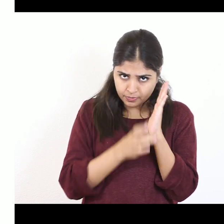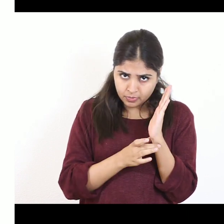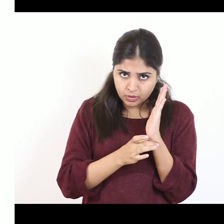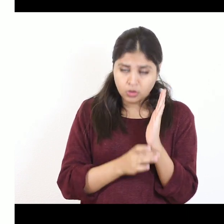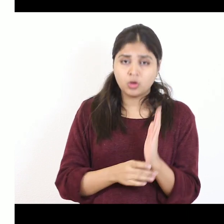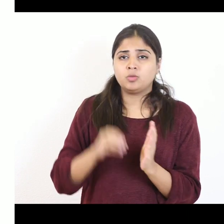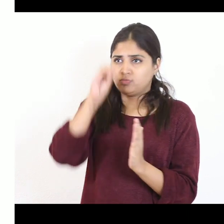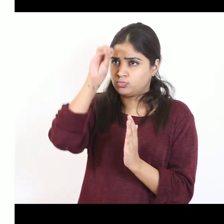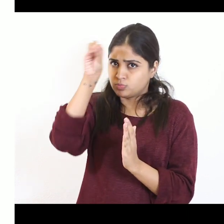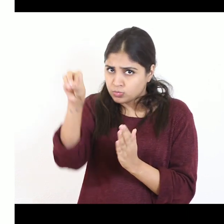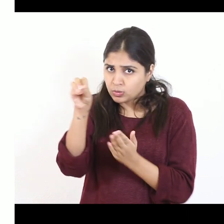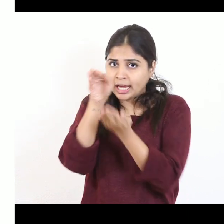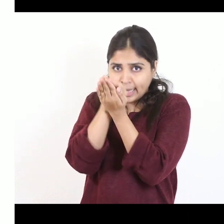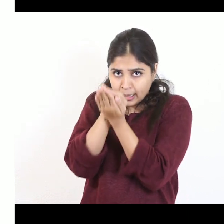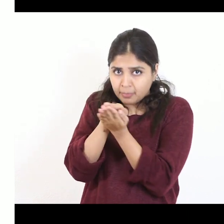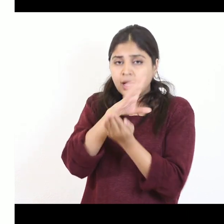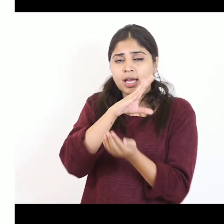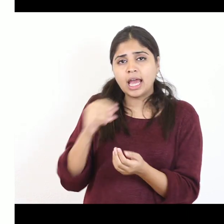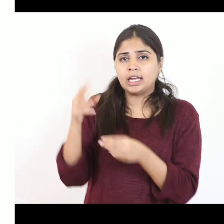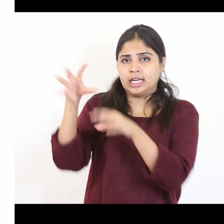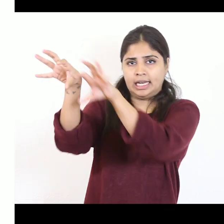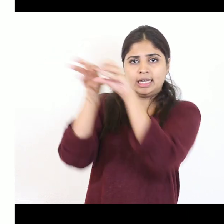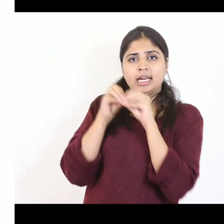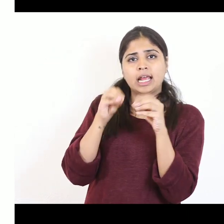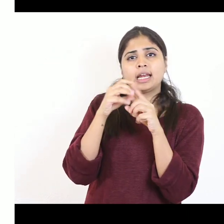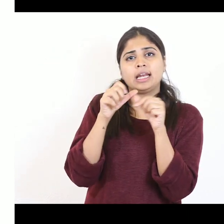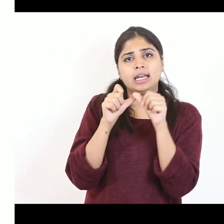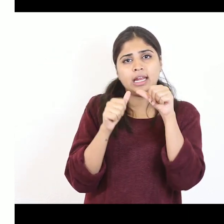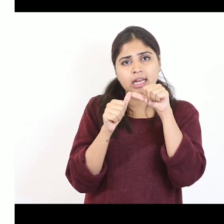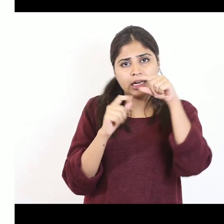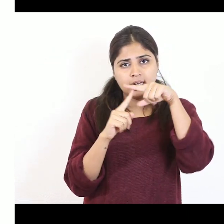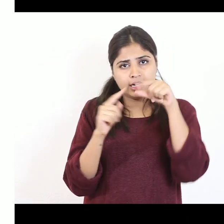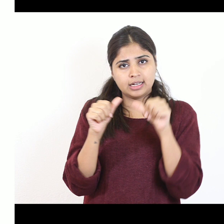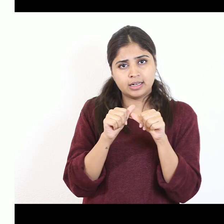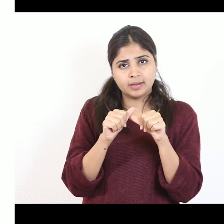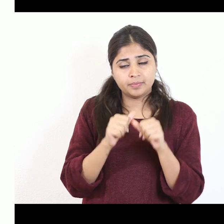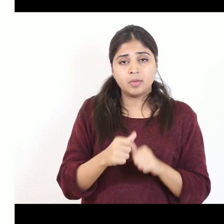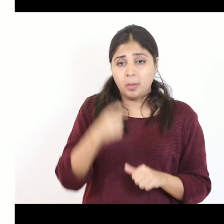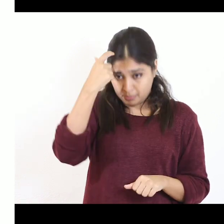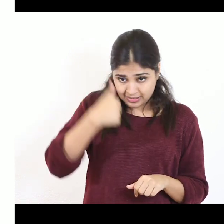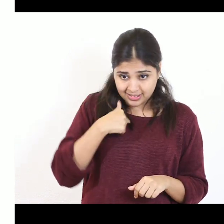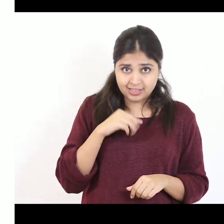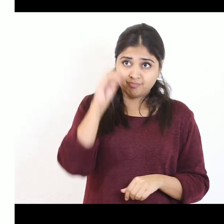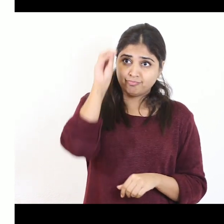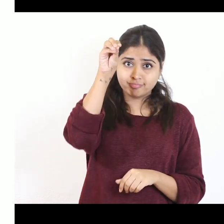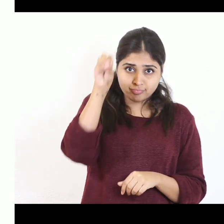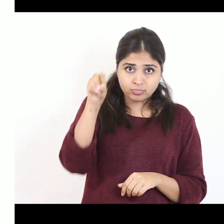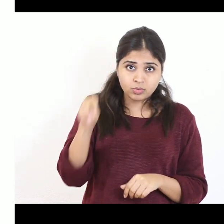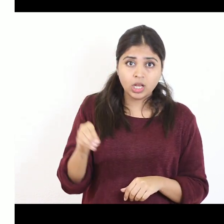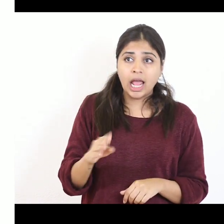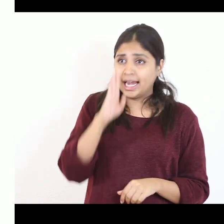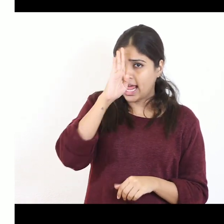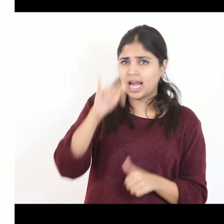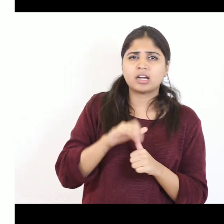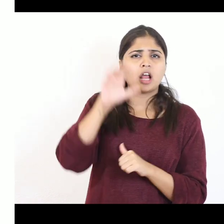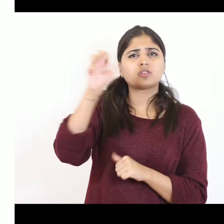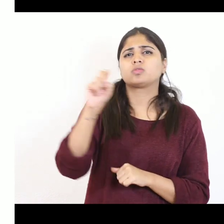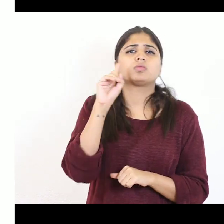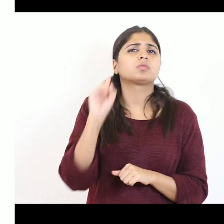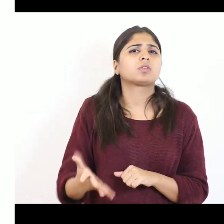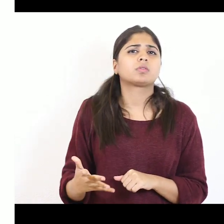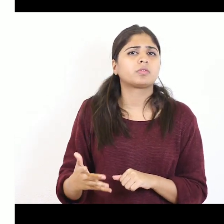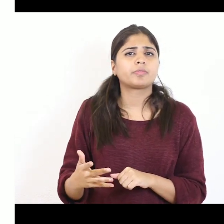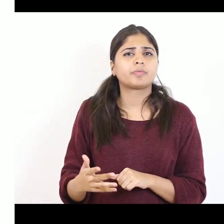data. The person entering the data doesn't need to have direct access to the database. They don't even need to